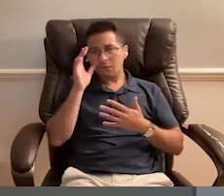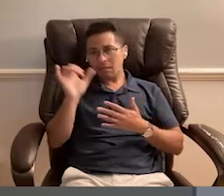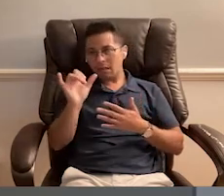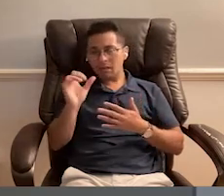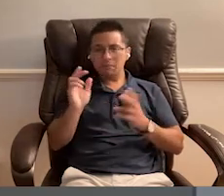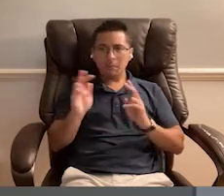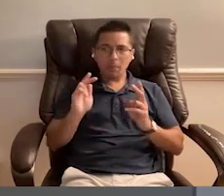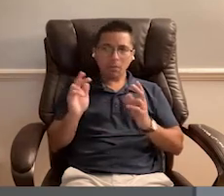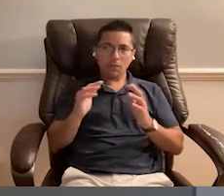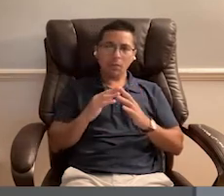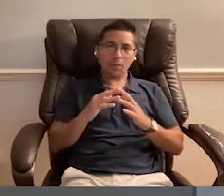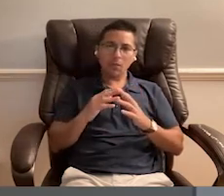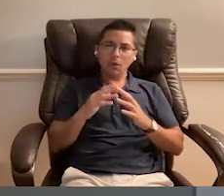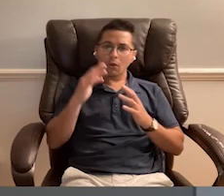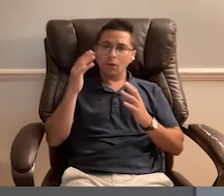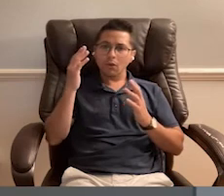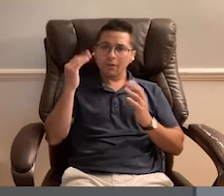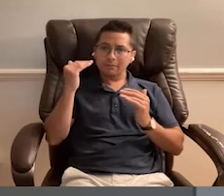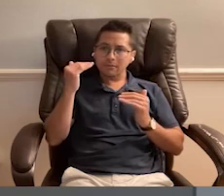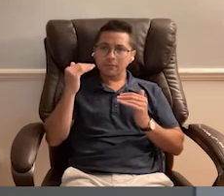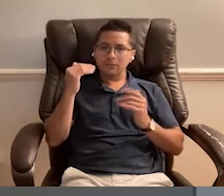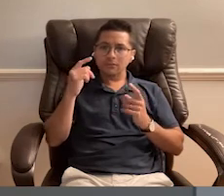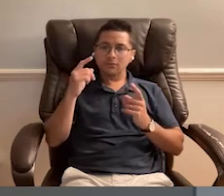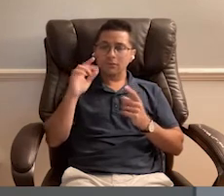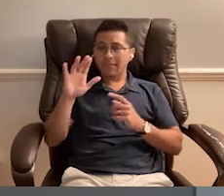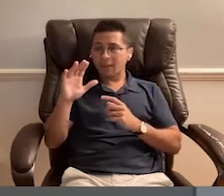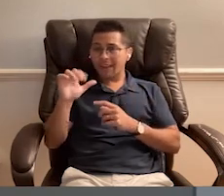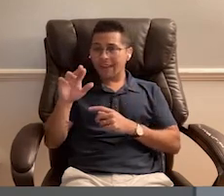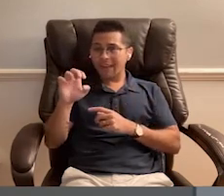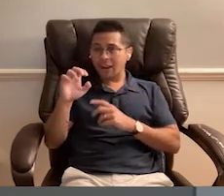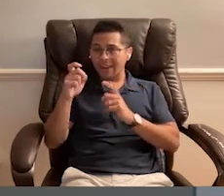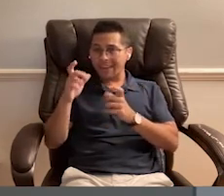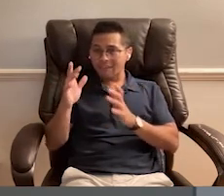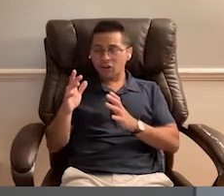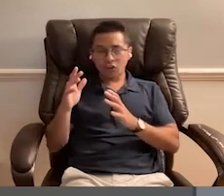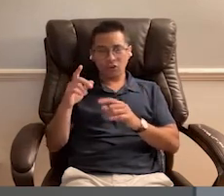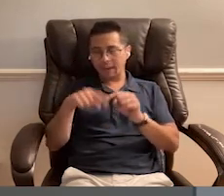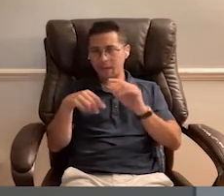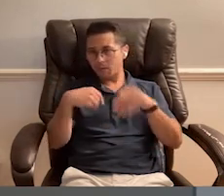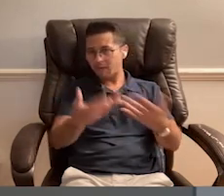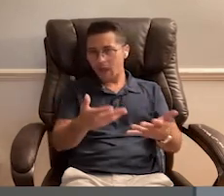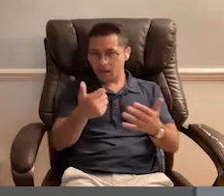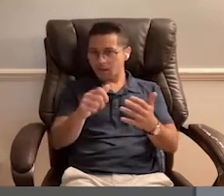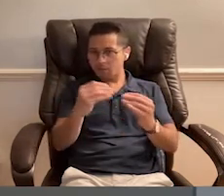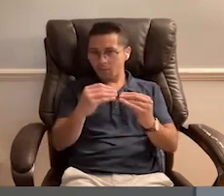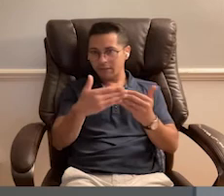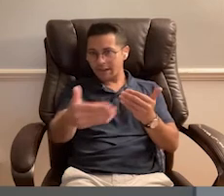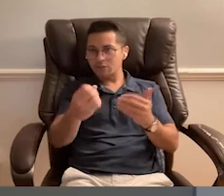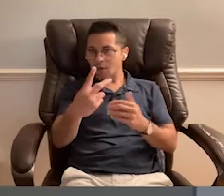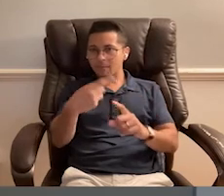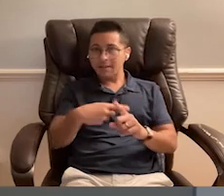high risk. These would be people who are whose caregiver is expected